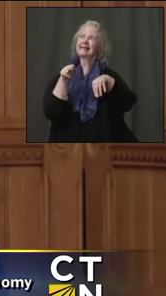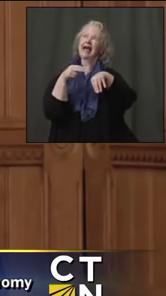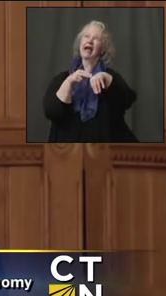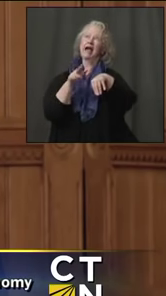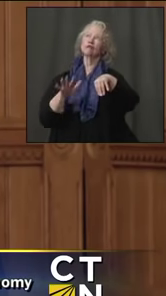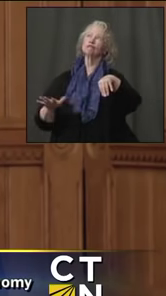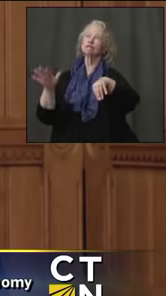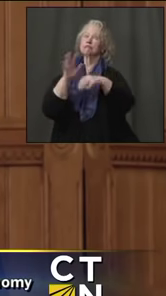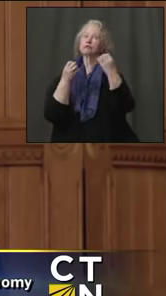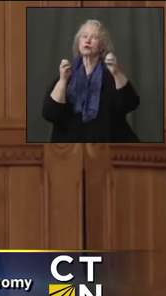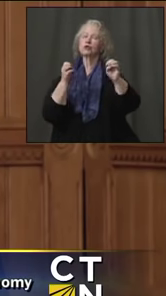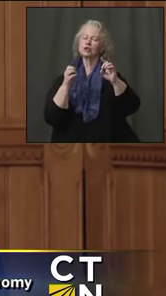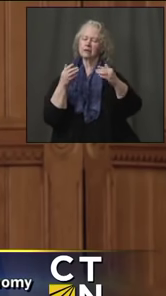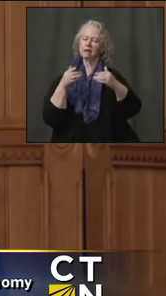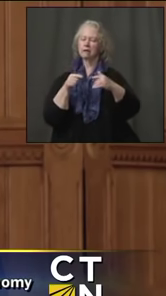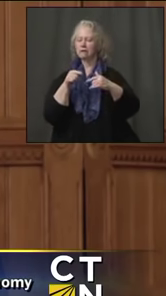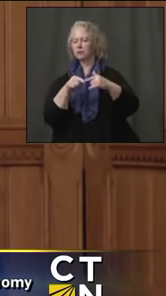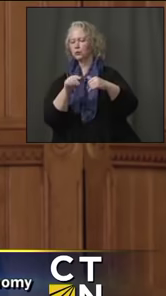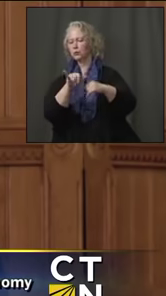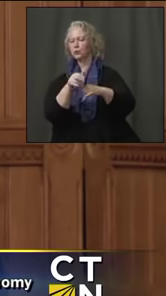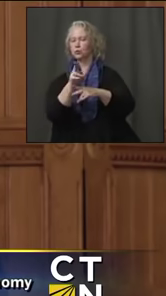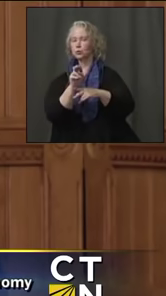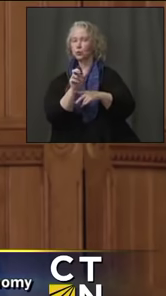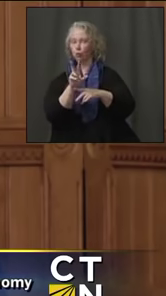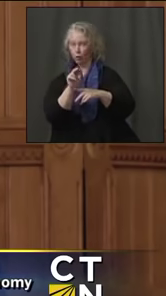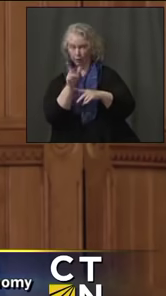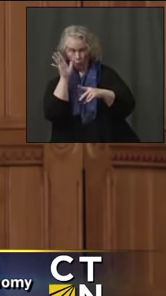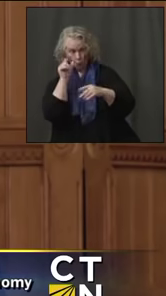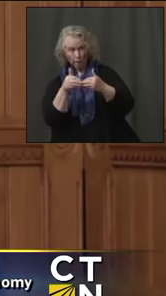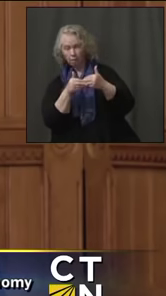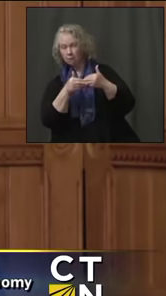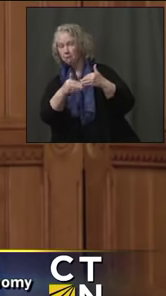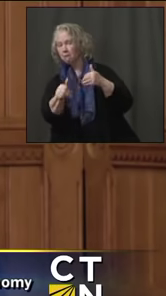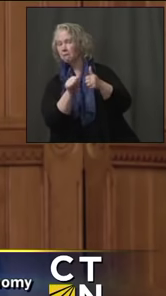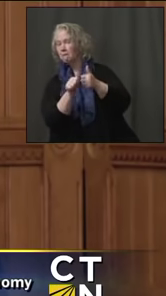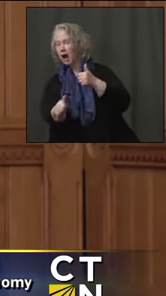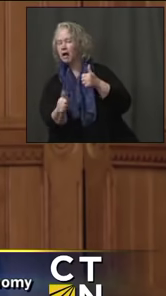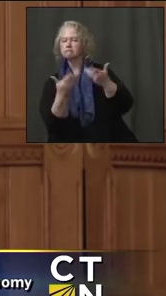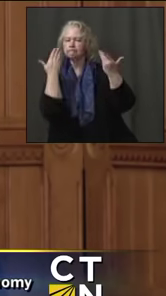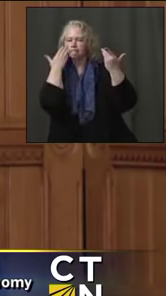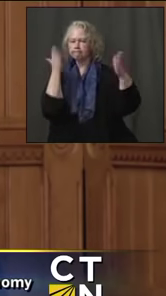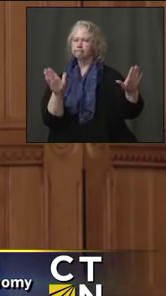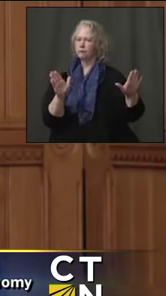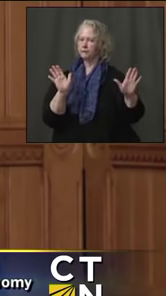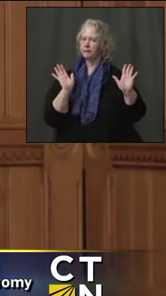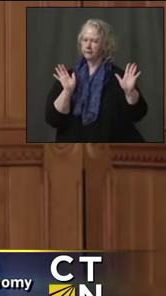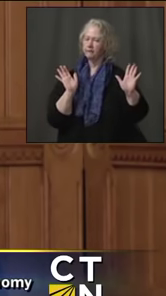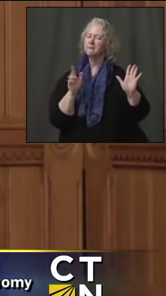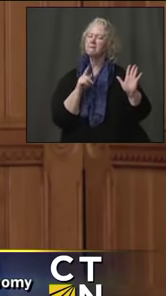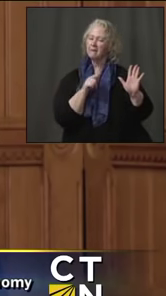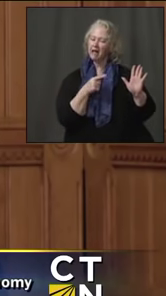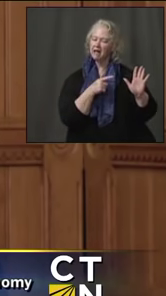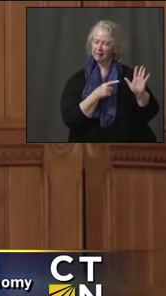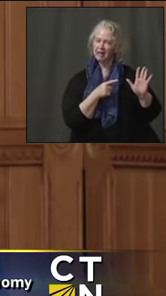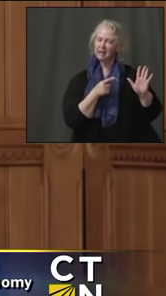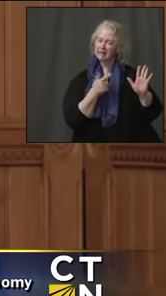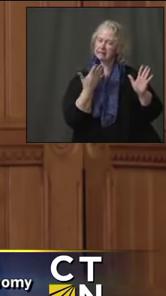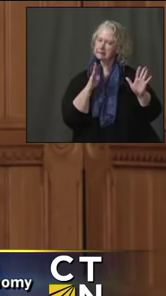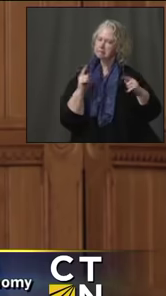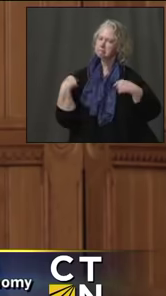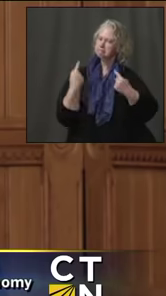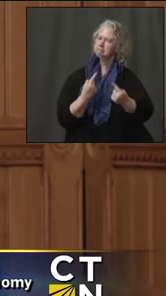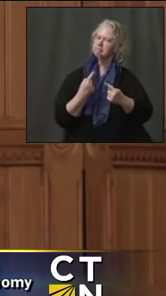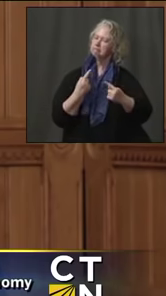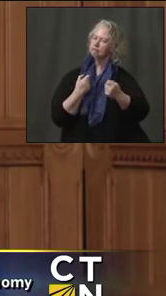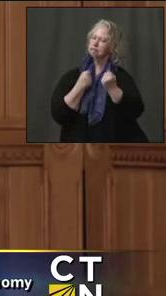monitor if the feds will make that commitment beyond June 30th, but for right now, they've stood up a really good response to